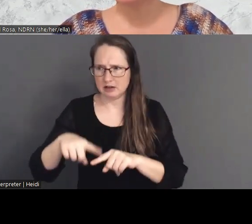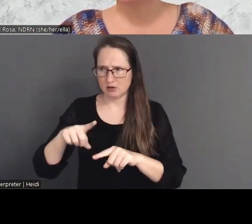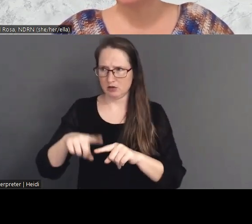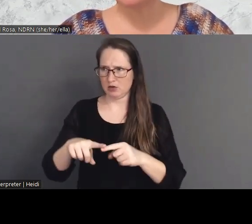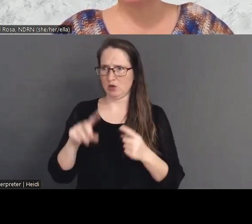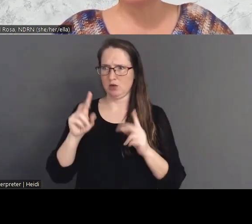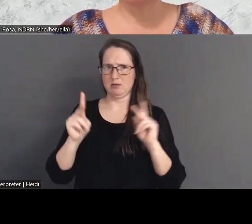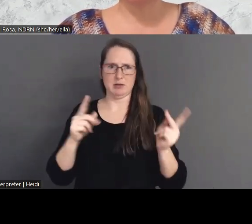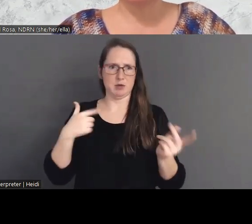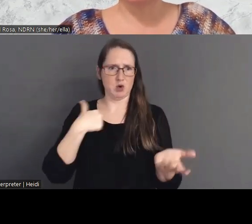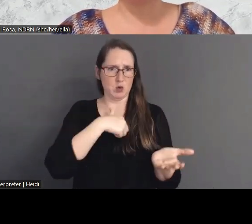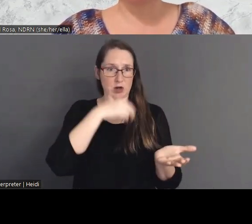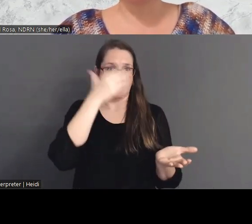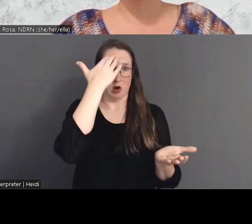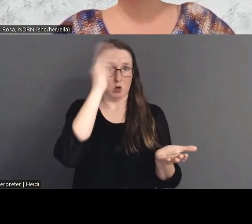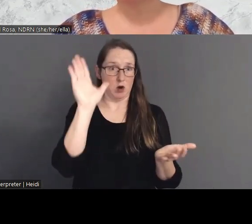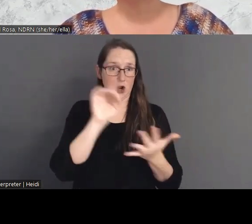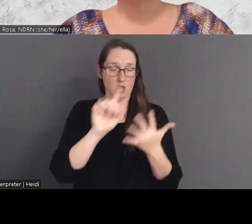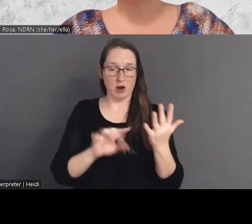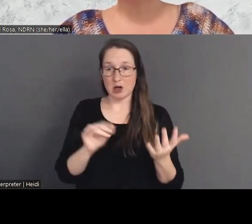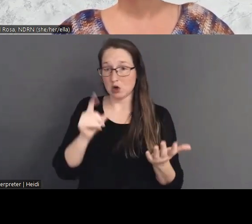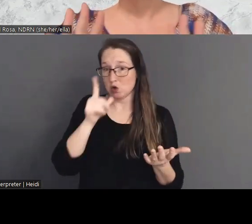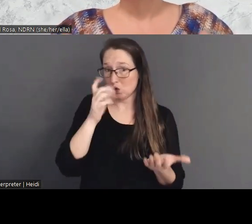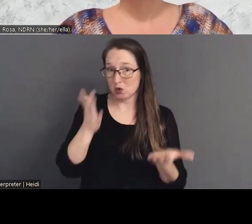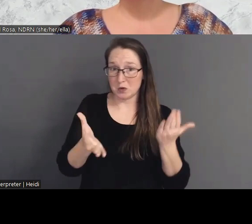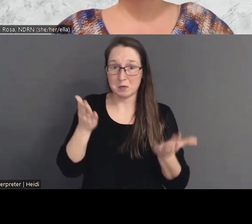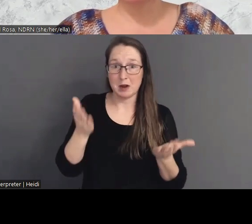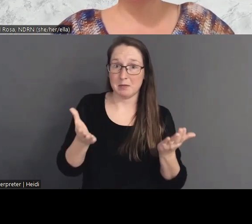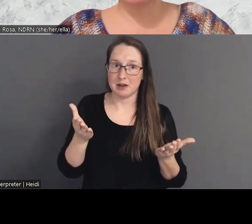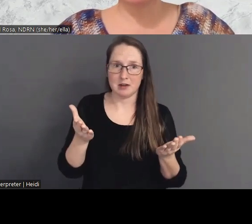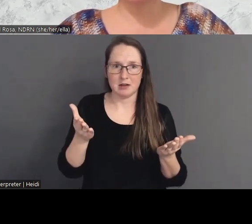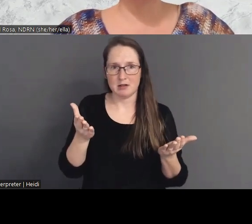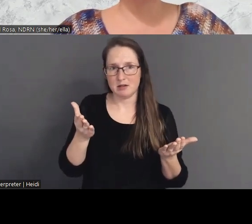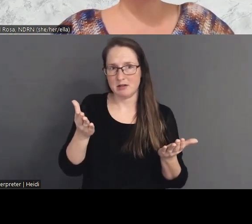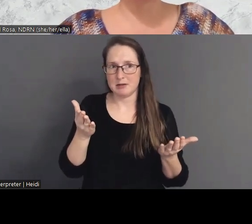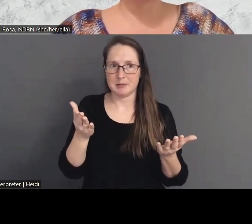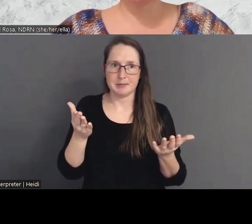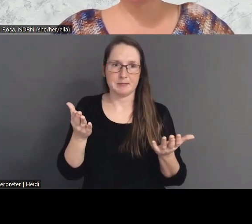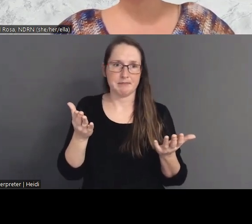we may not know and who might be a little